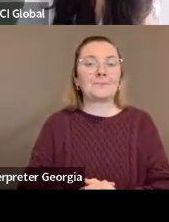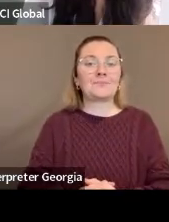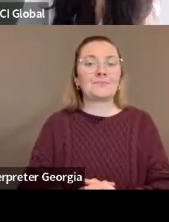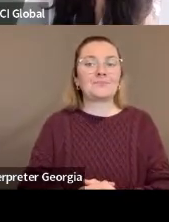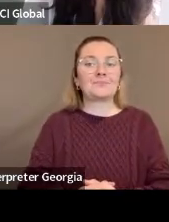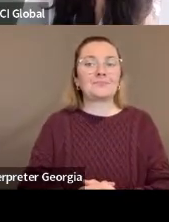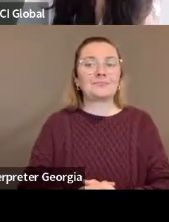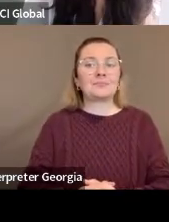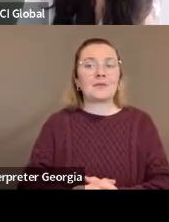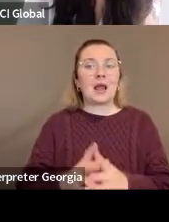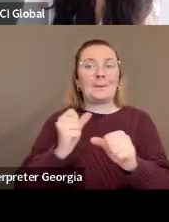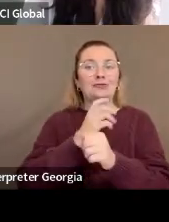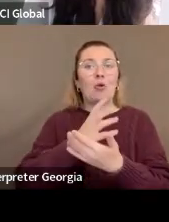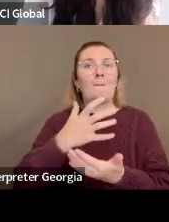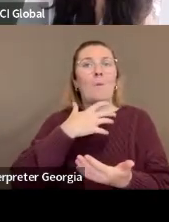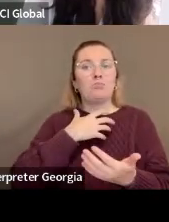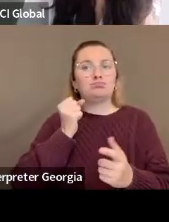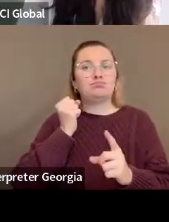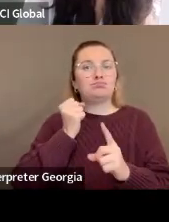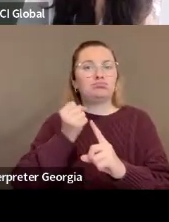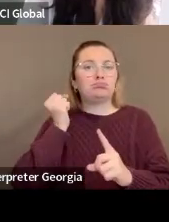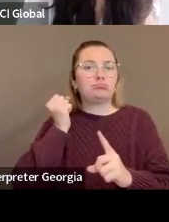is more effective?